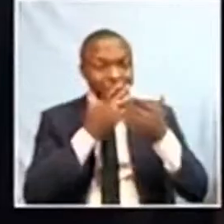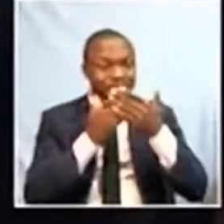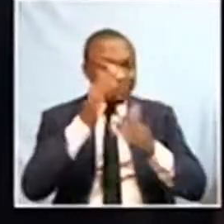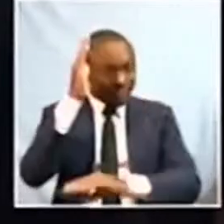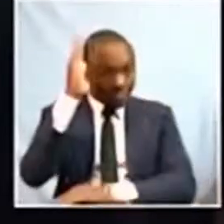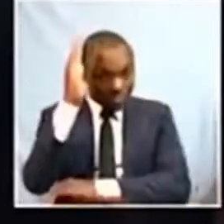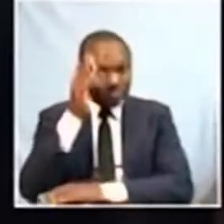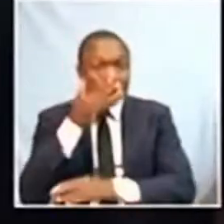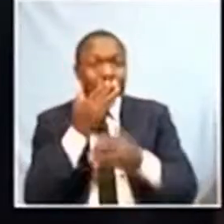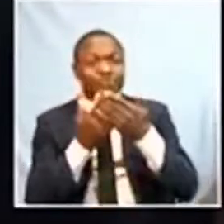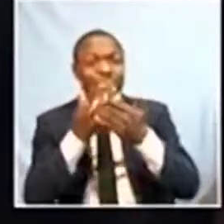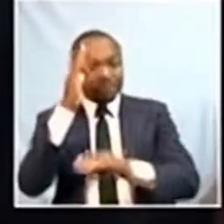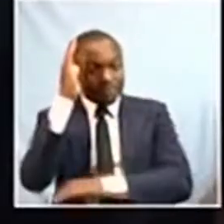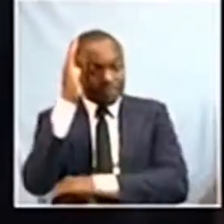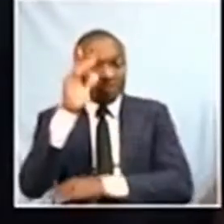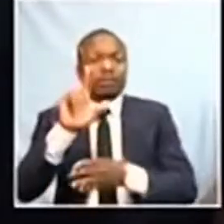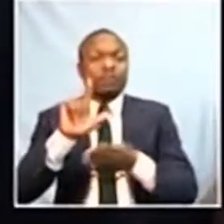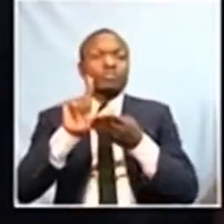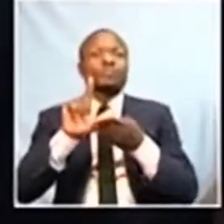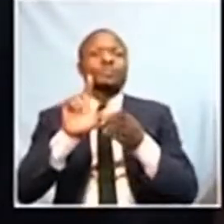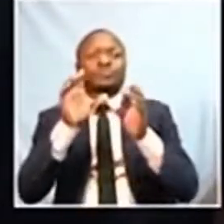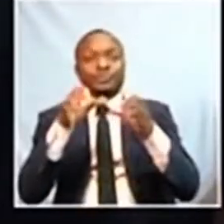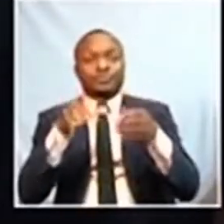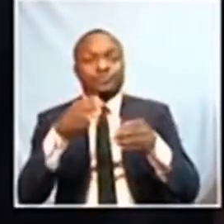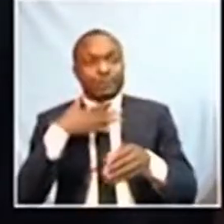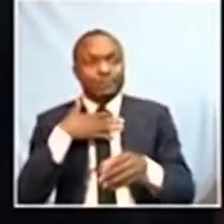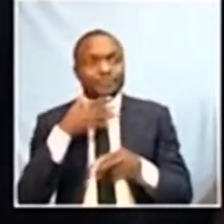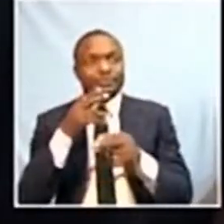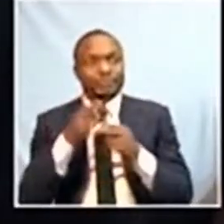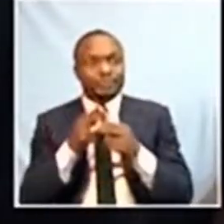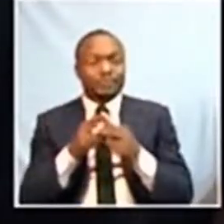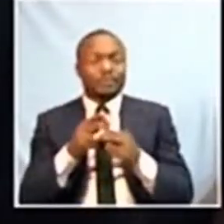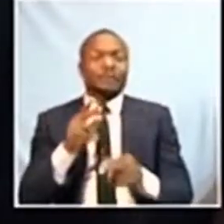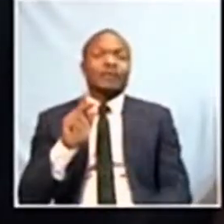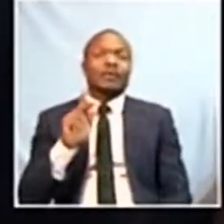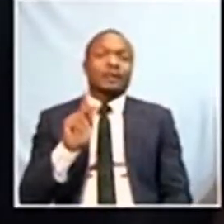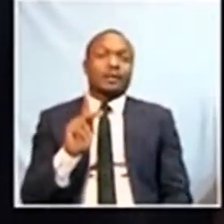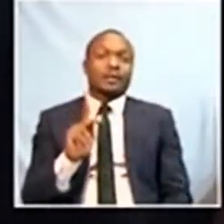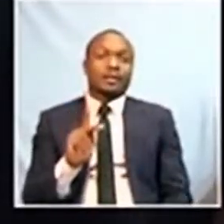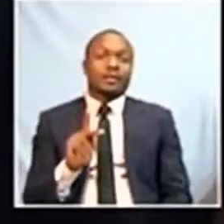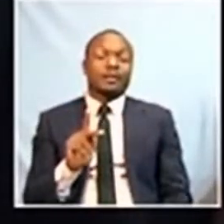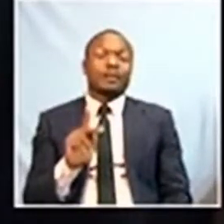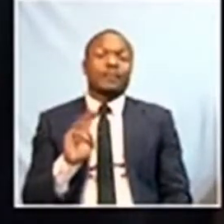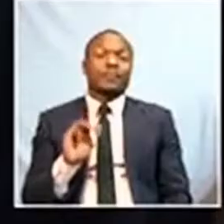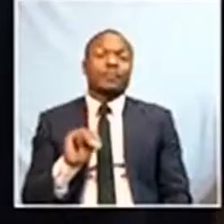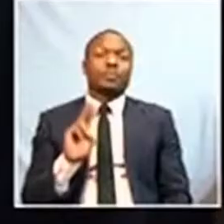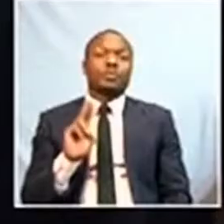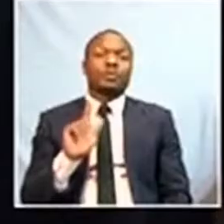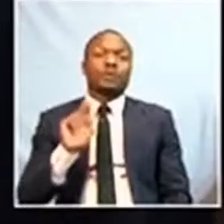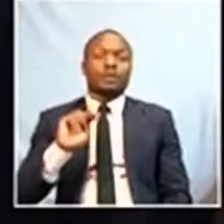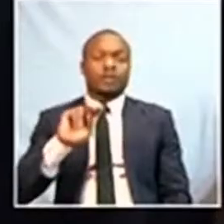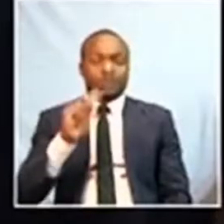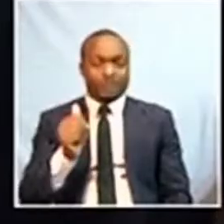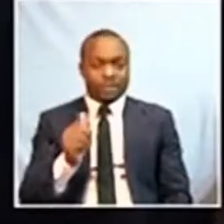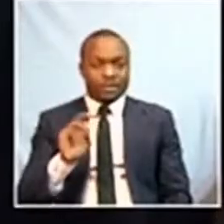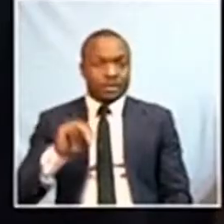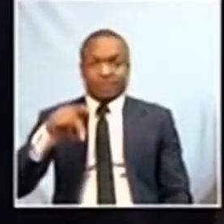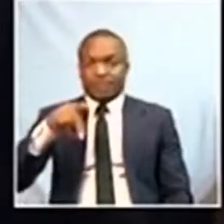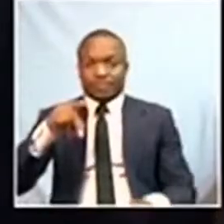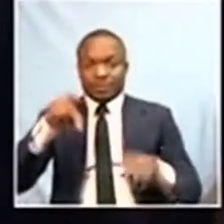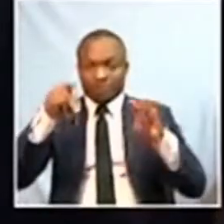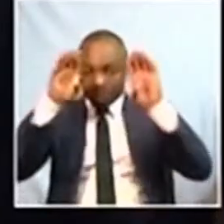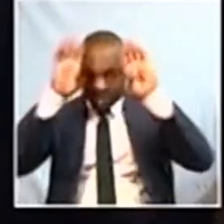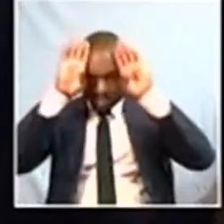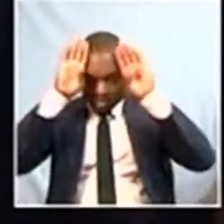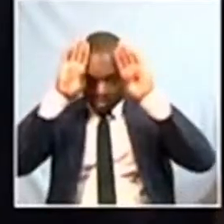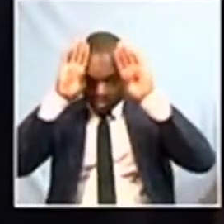Good afternoon, Lukulu Town Council. My name is Kampamba Mlenga. I am Member of Parliament for the good people of Kalulushi on the Copper